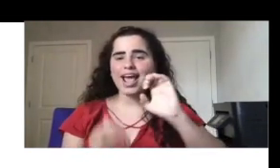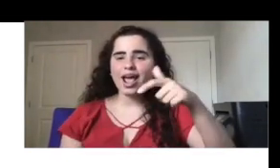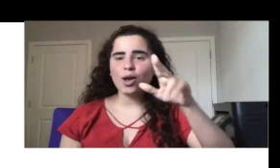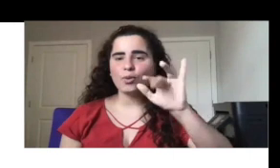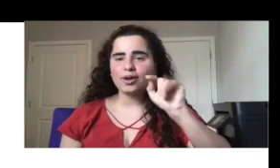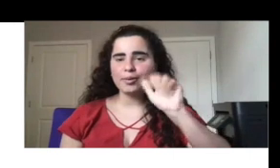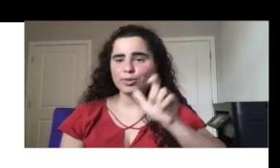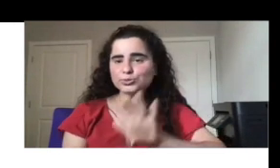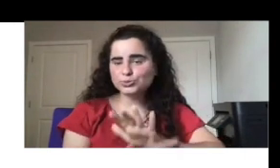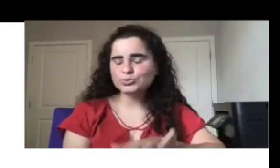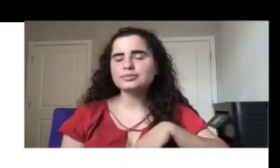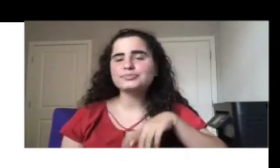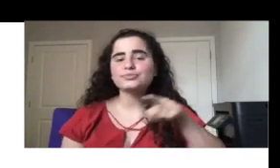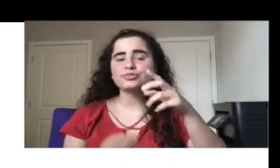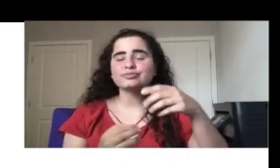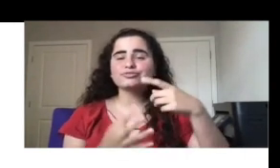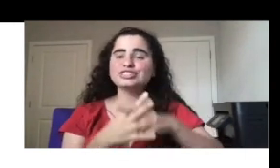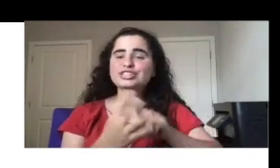And the last two resources